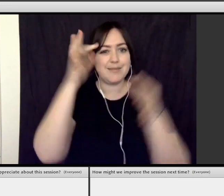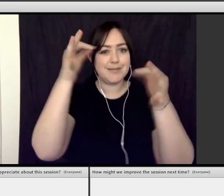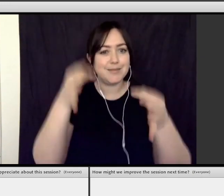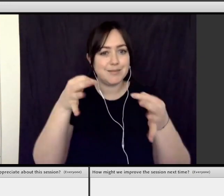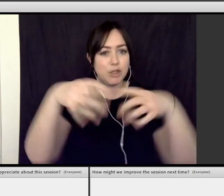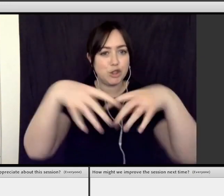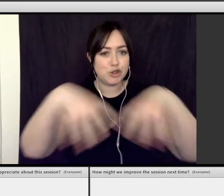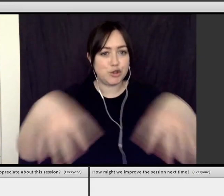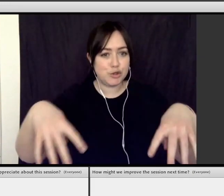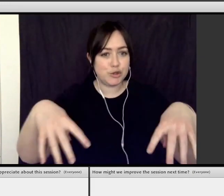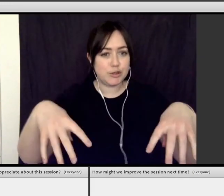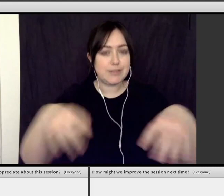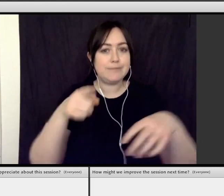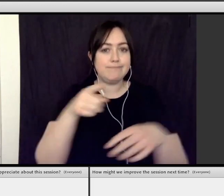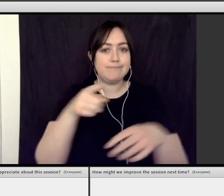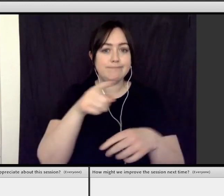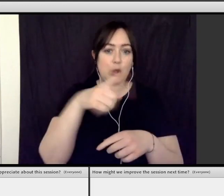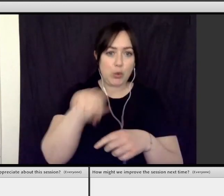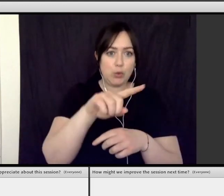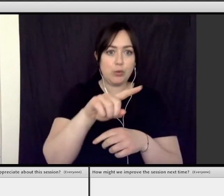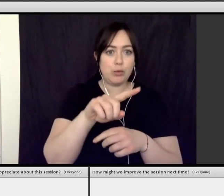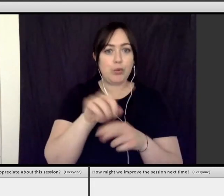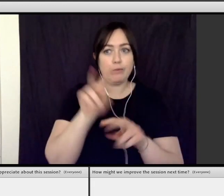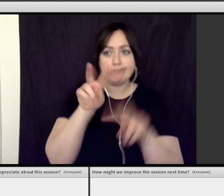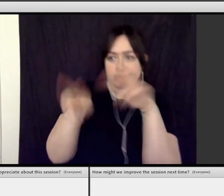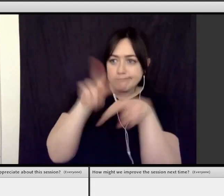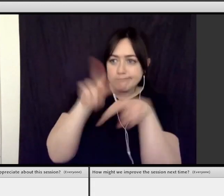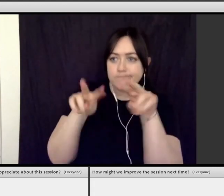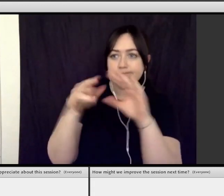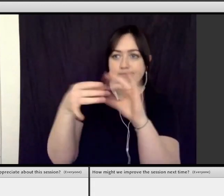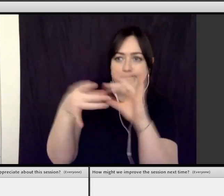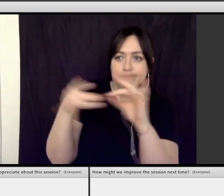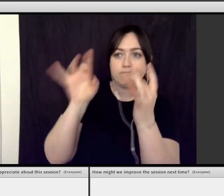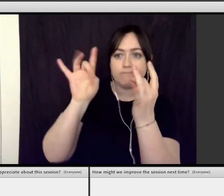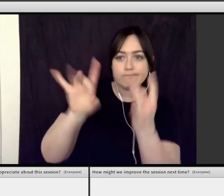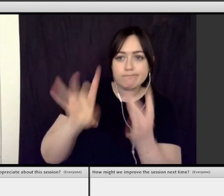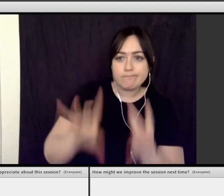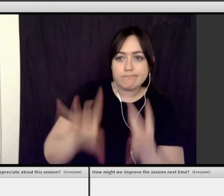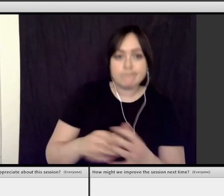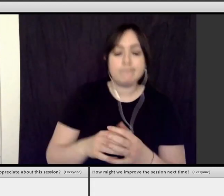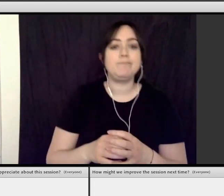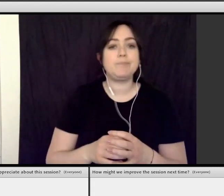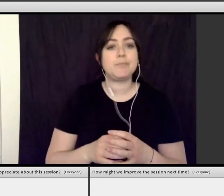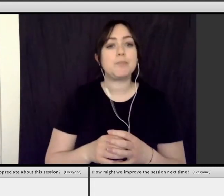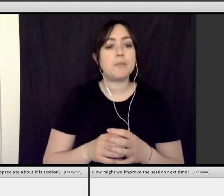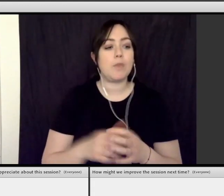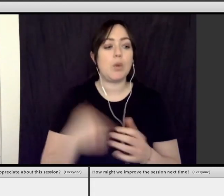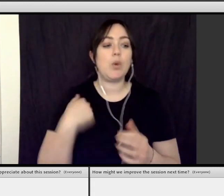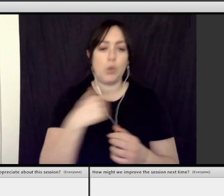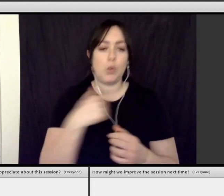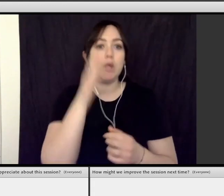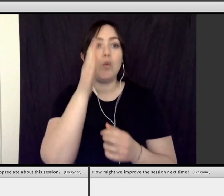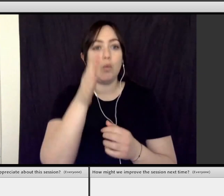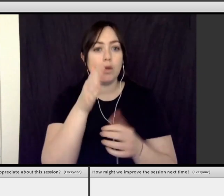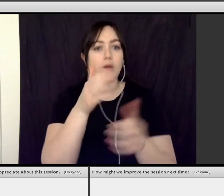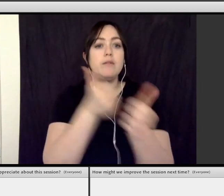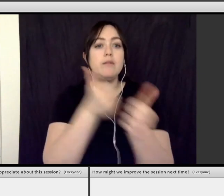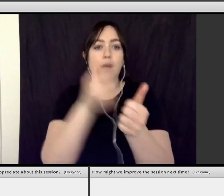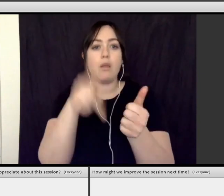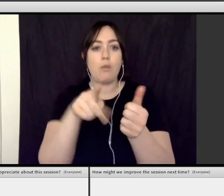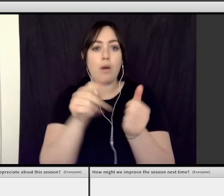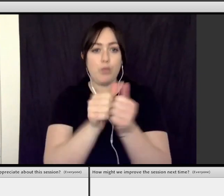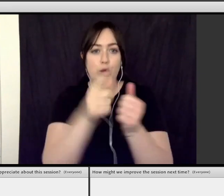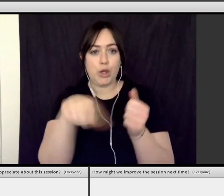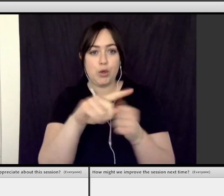this session. And so we will be following up on that